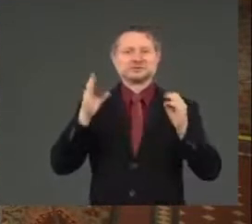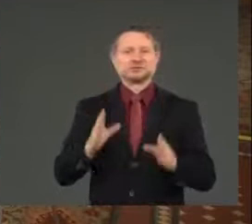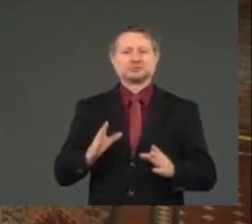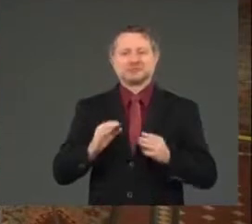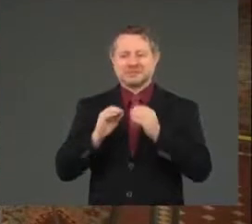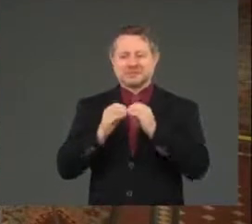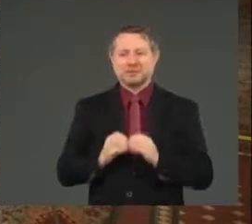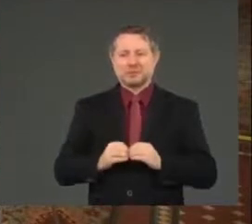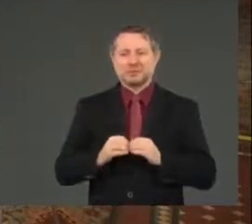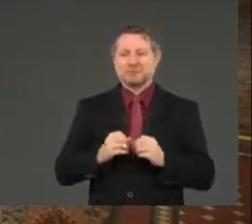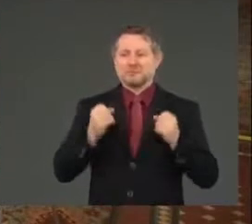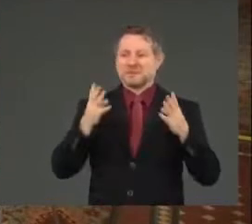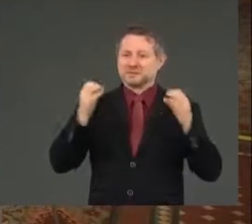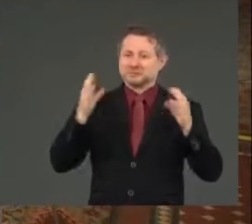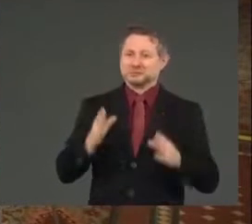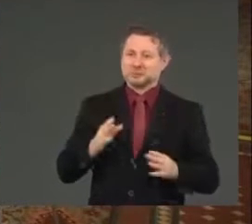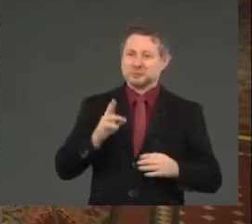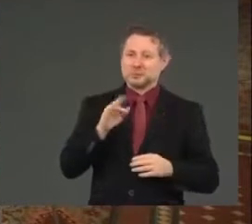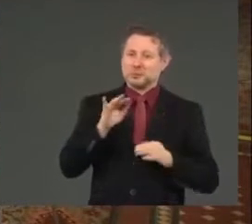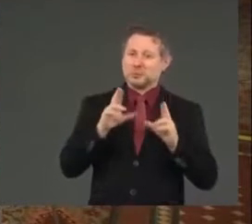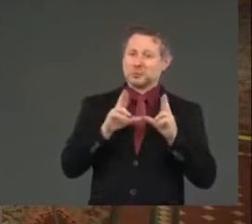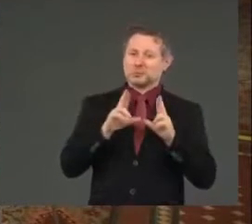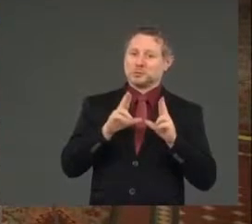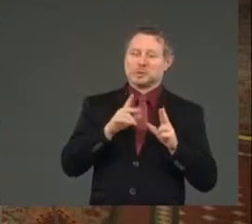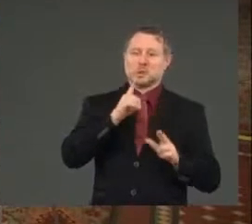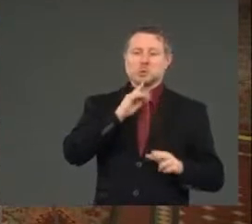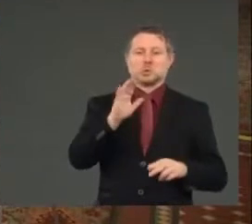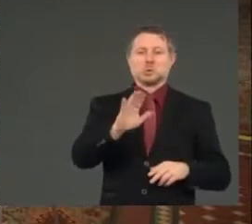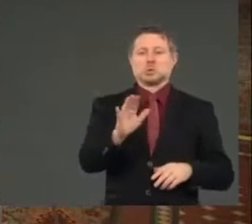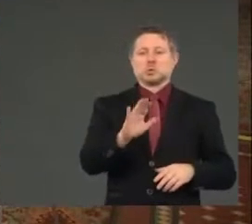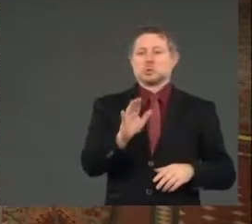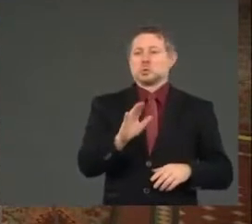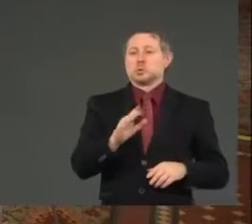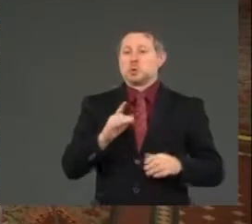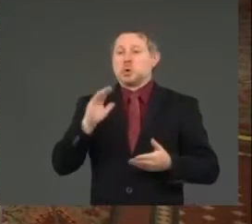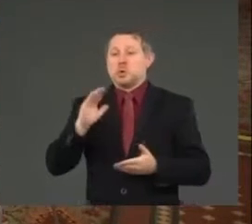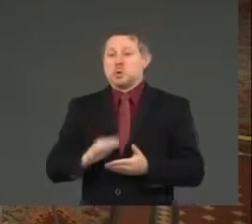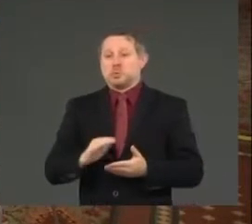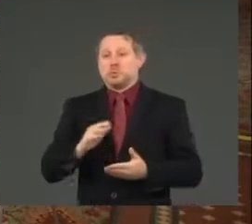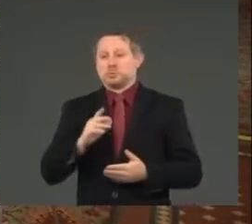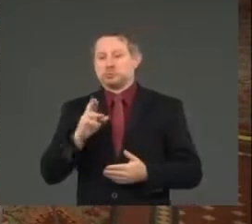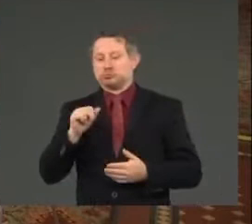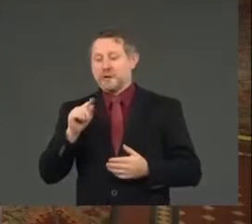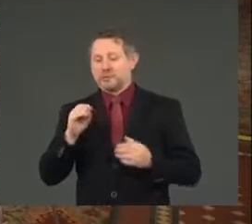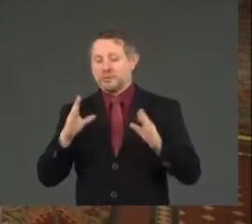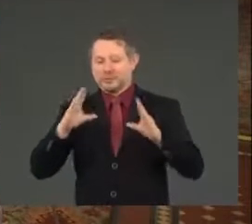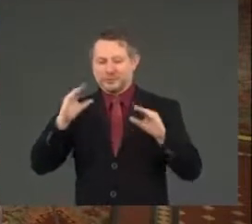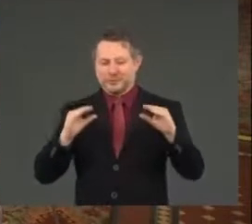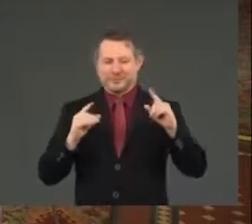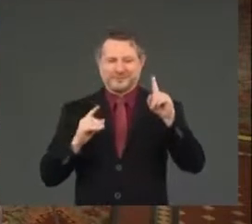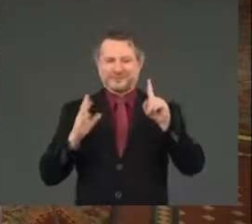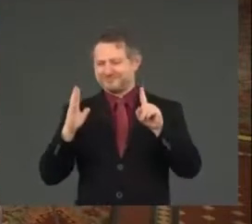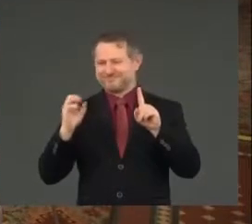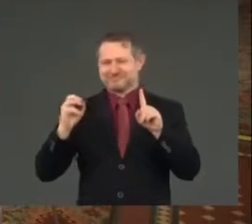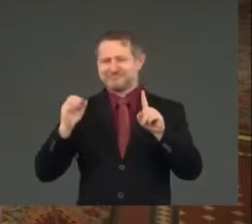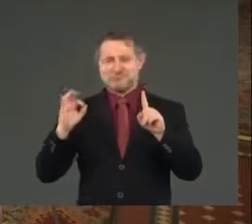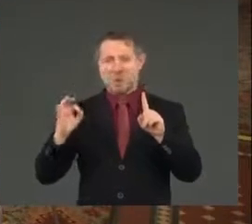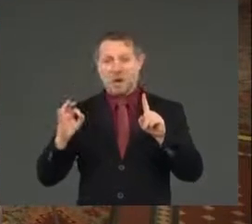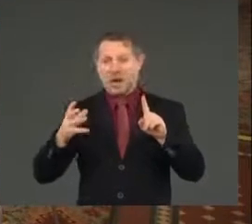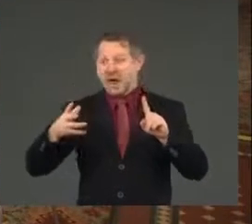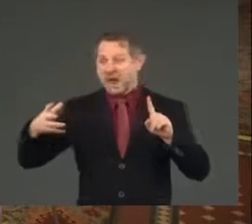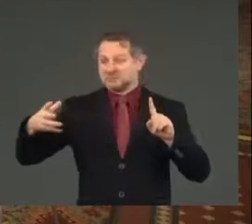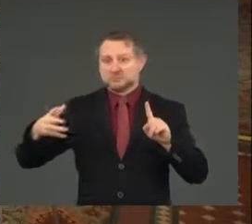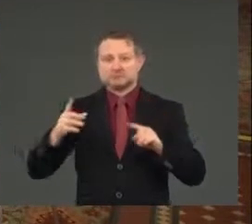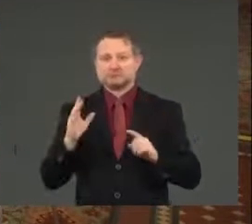teachers' unions will say things like a low student-to-teacher ratio is the best-case scenario for children to learn. And if you're expanding